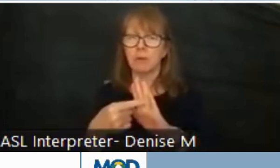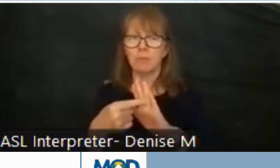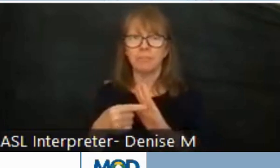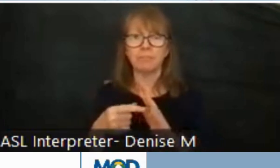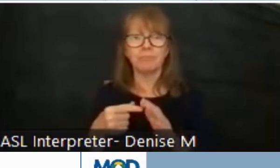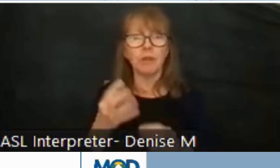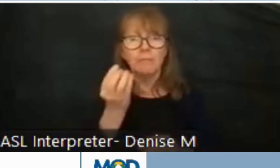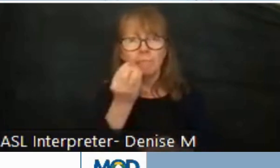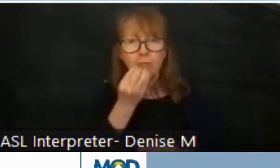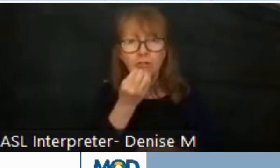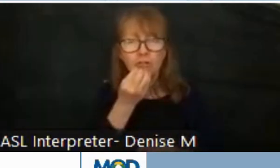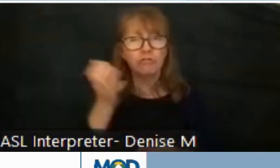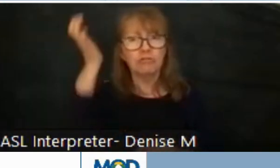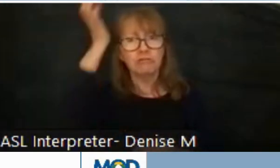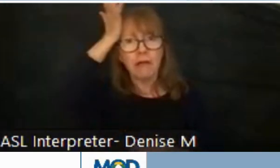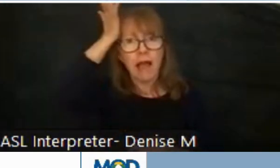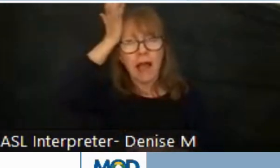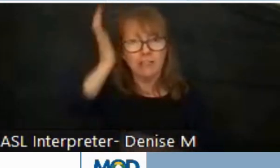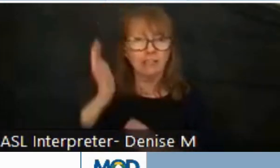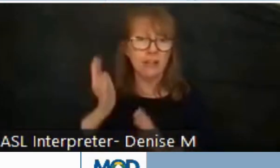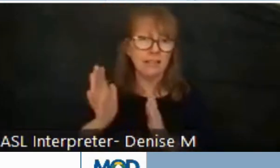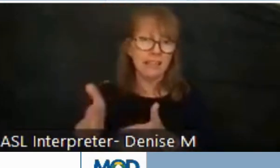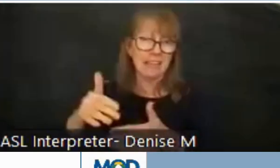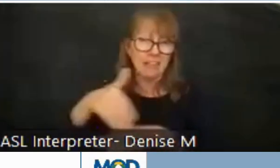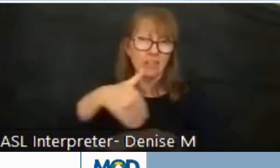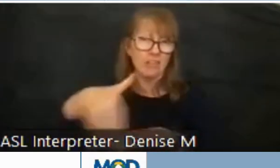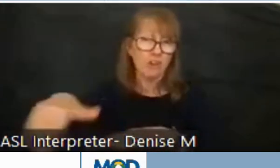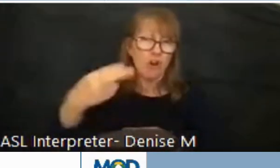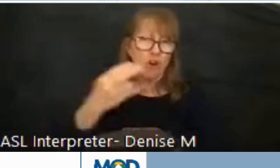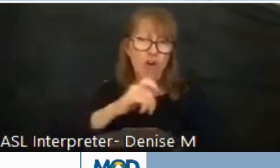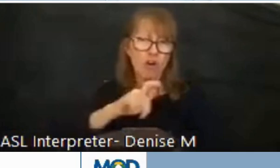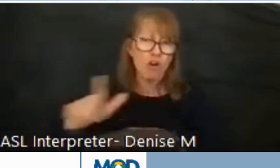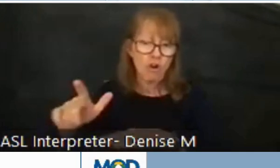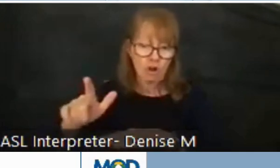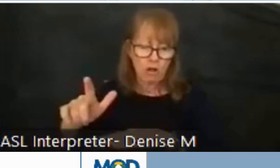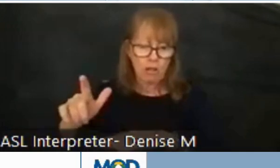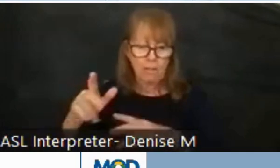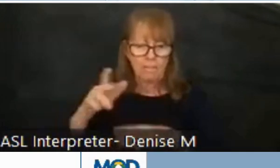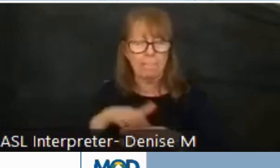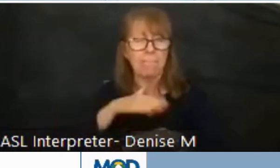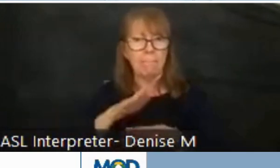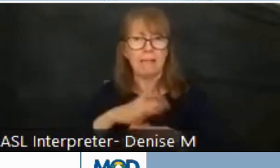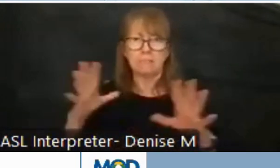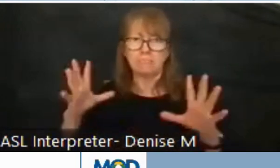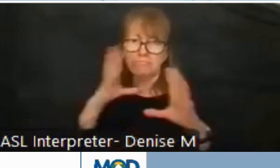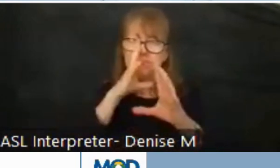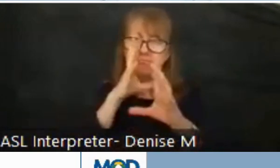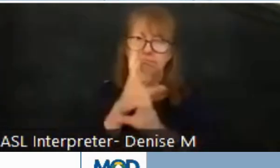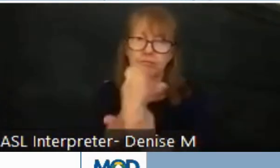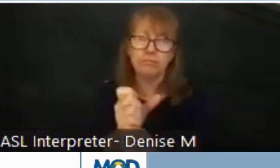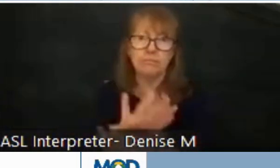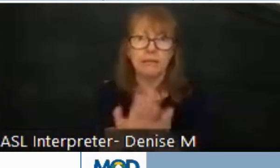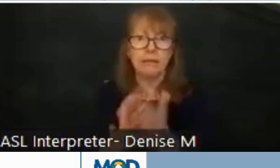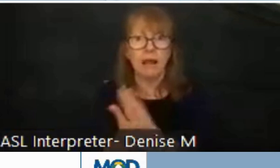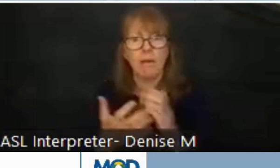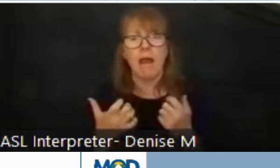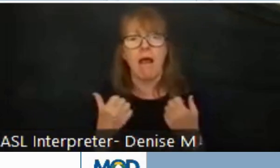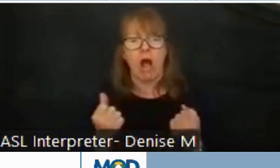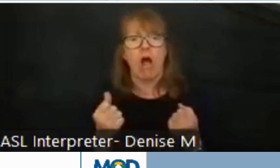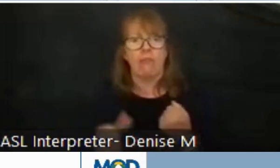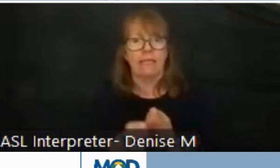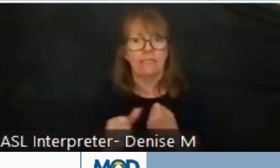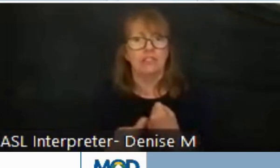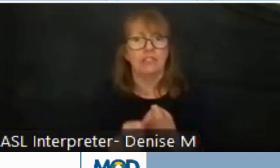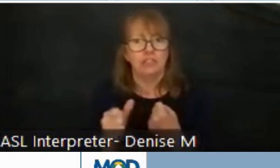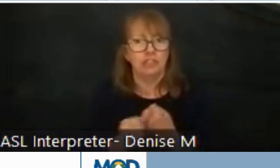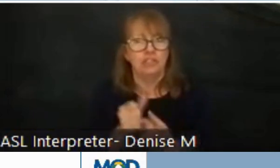it's very likely to attract pests and become a health issue unless it's properly